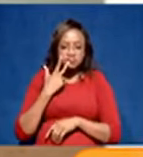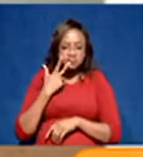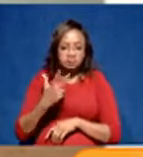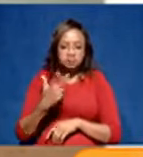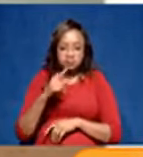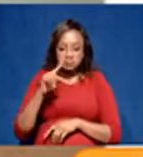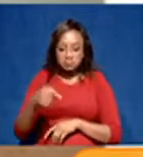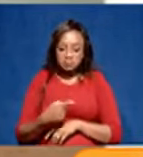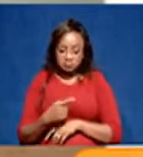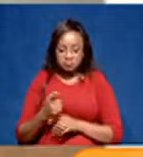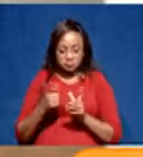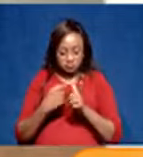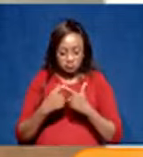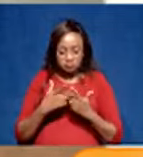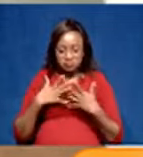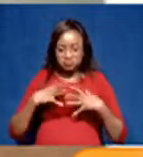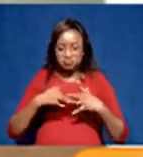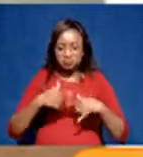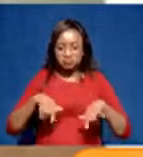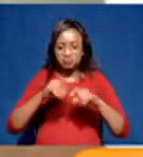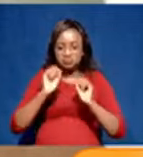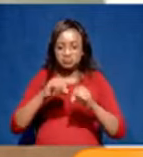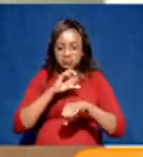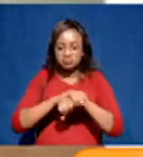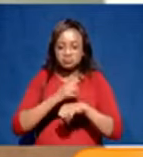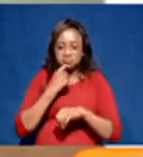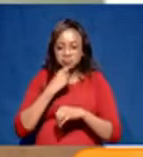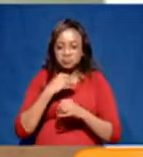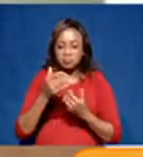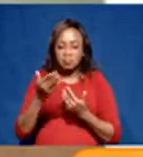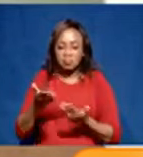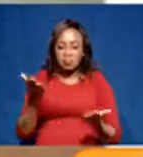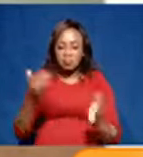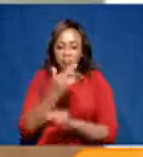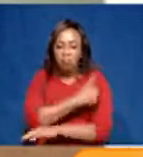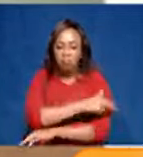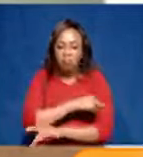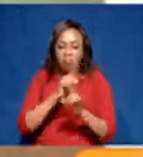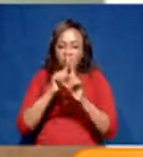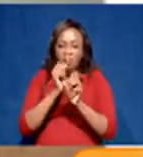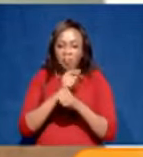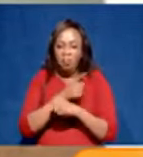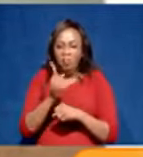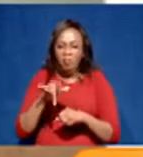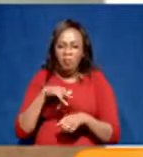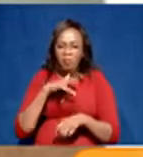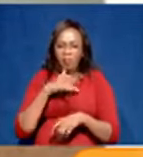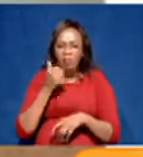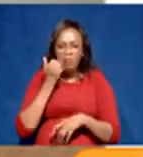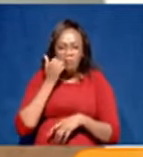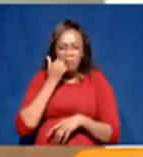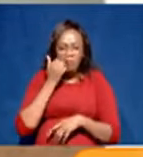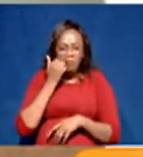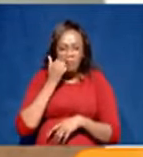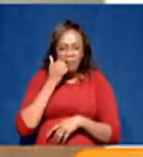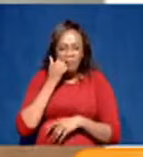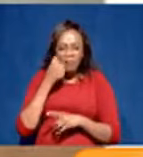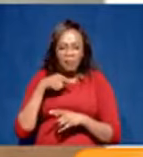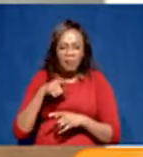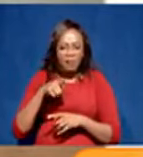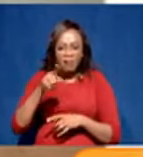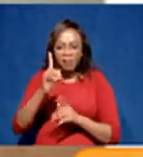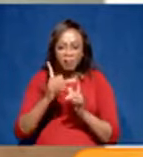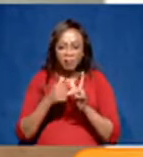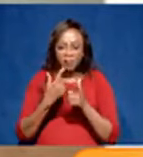facilities at the nearest level. And number two, it will also encourage people that they will not sit so much with sickness to a level that now they go to